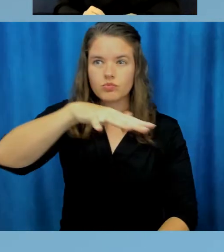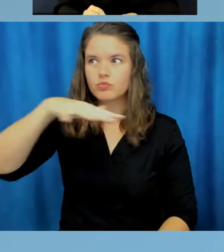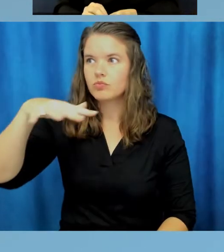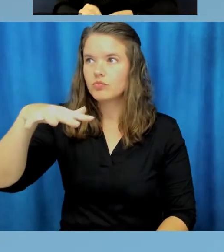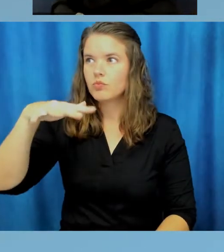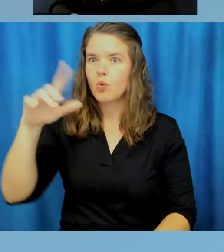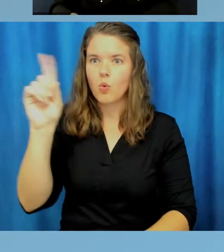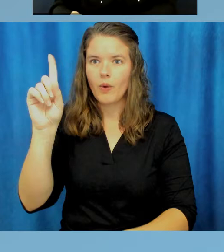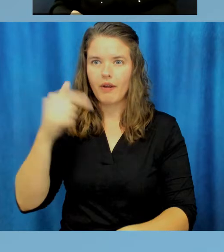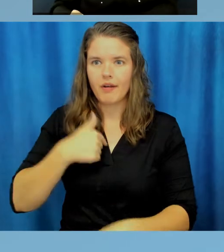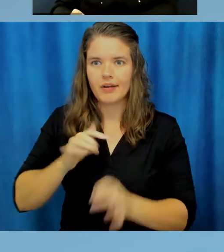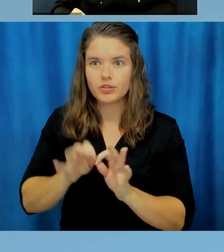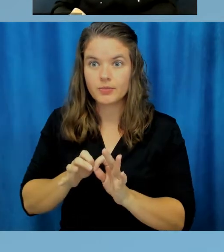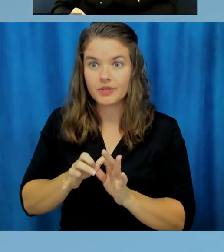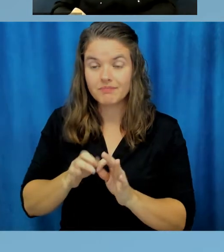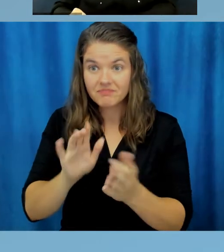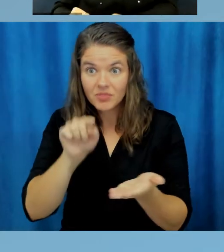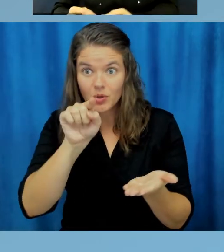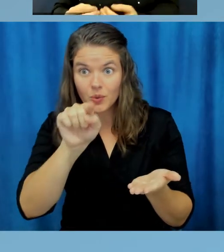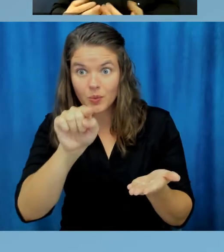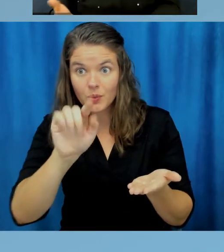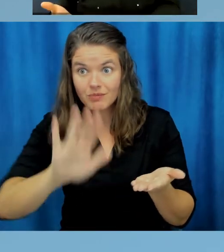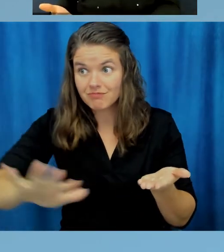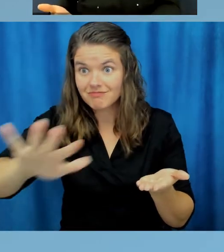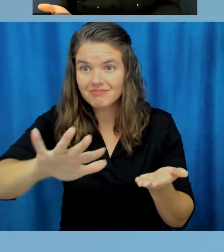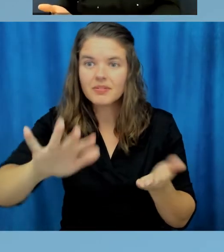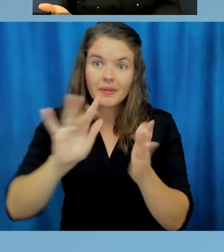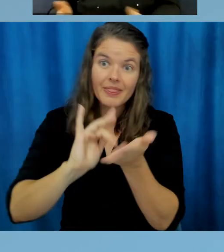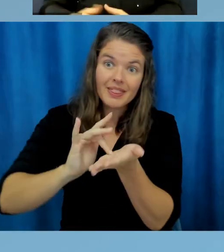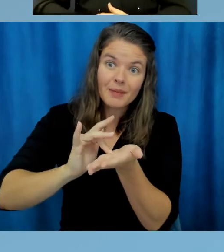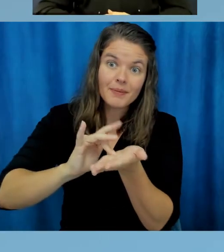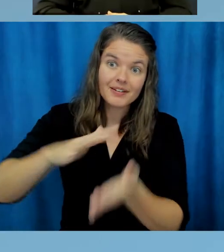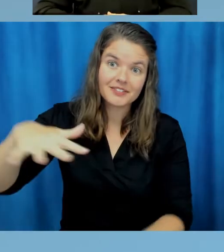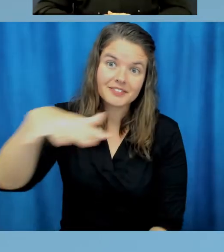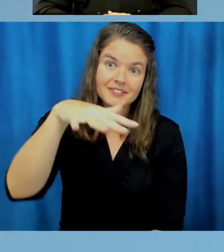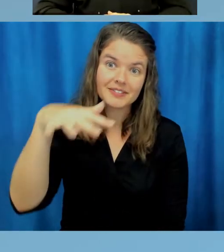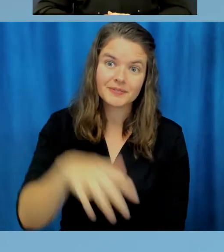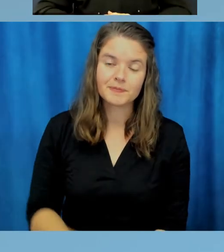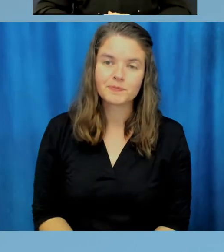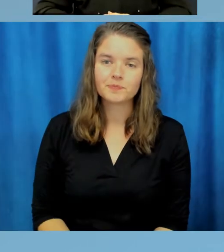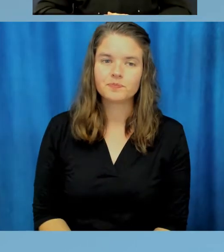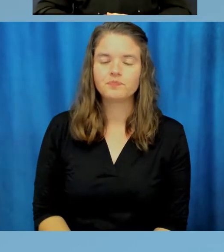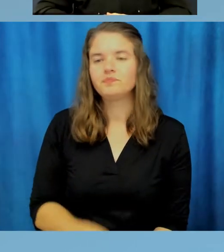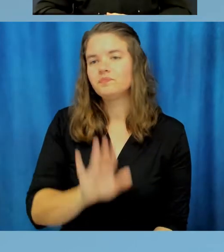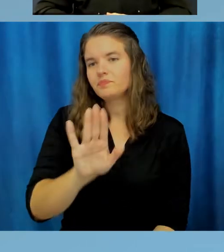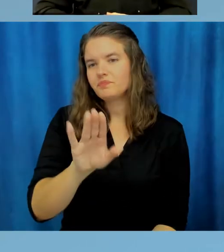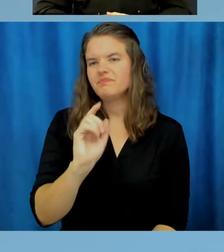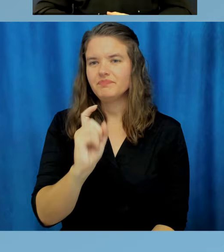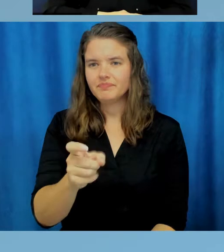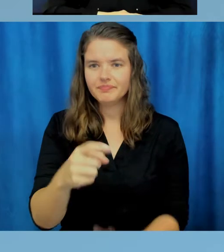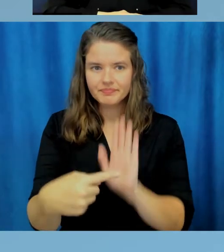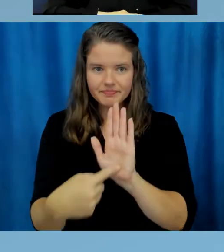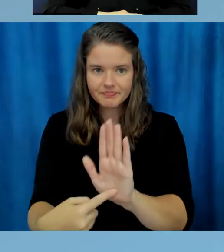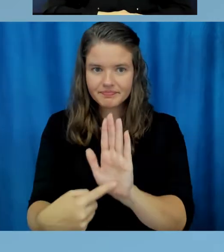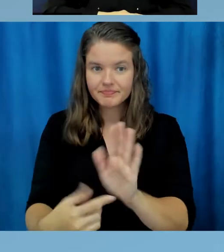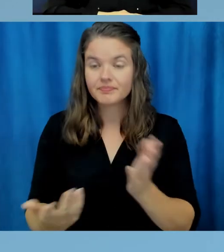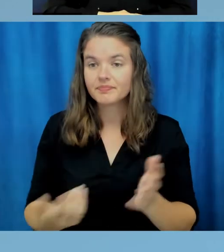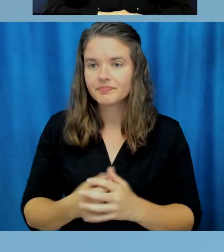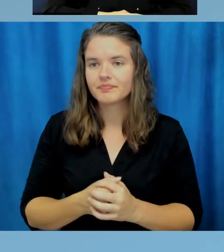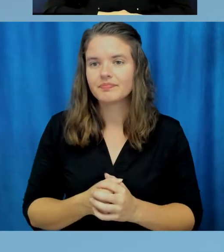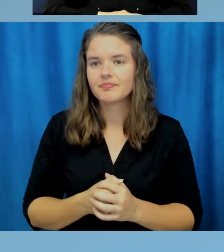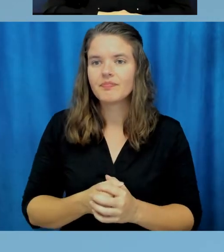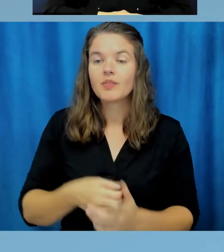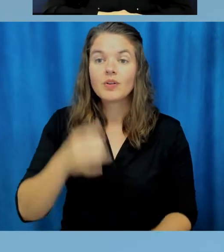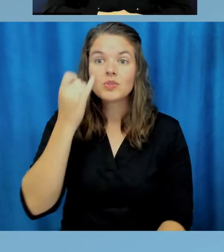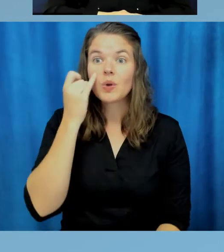they are interpreting. So for you, the medical setting. I'll give you an example. So